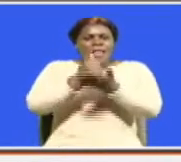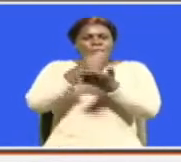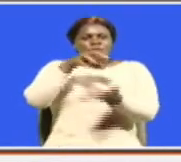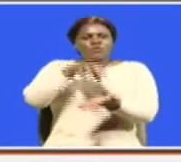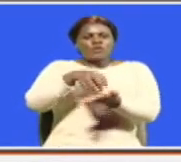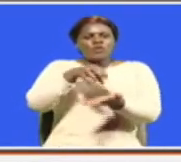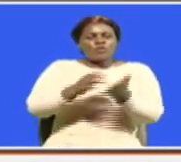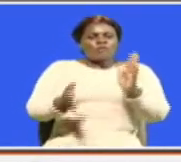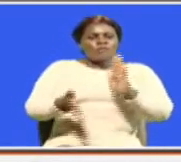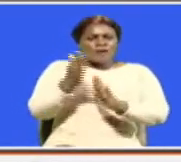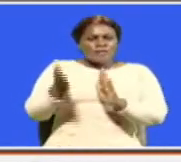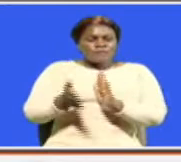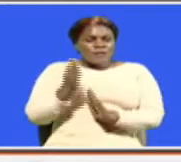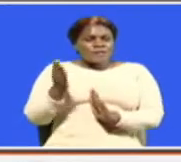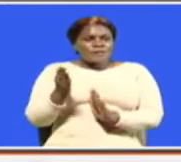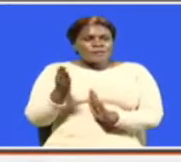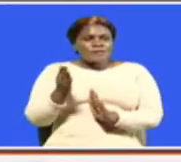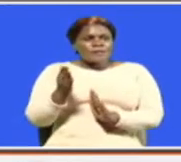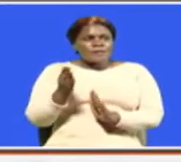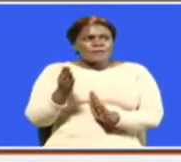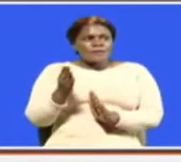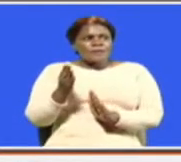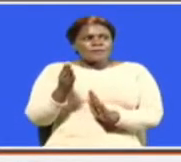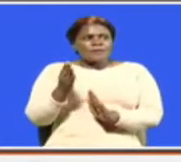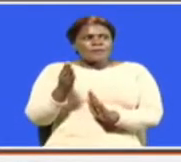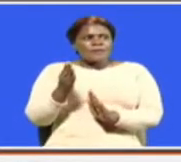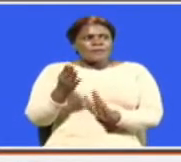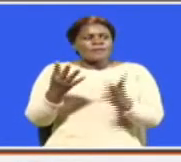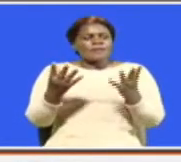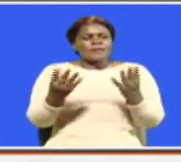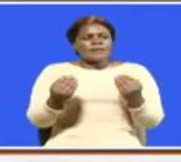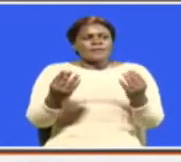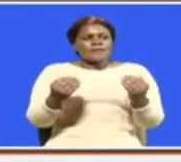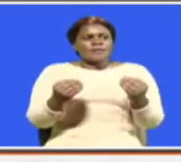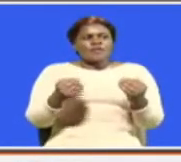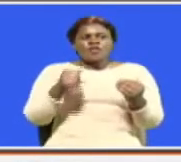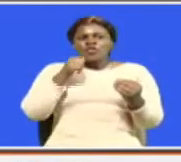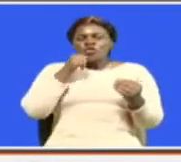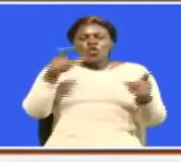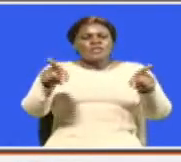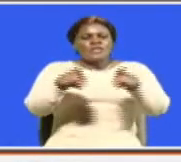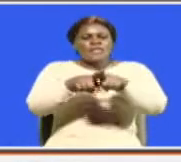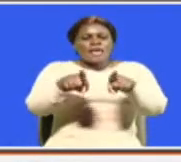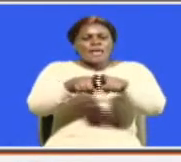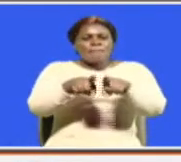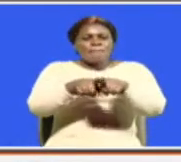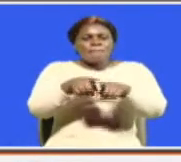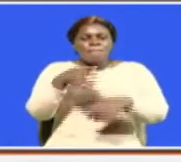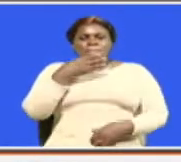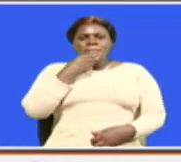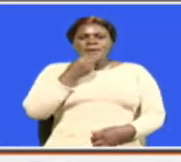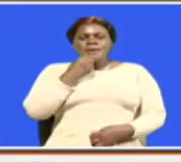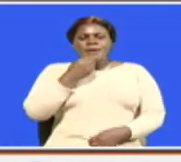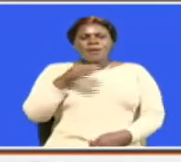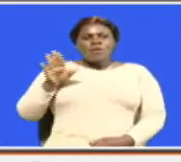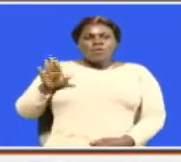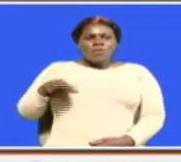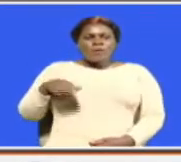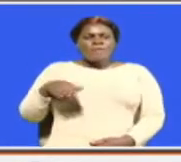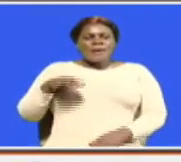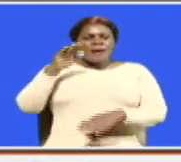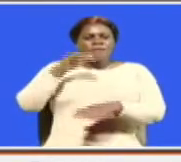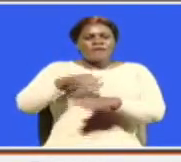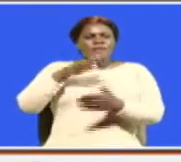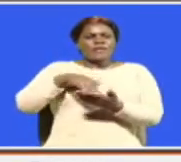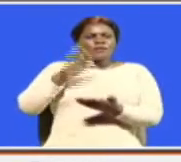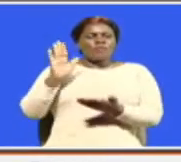needs of those first encounters easily, as opposed to reaching out to men. The women who are most